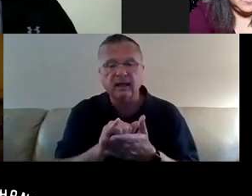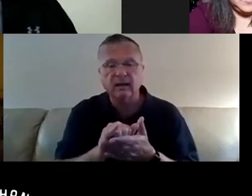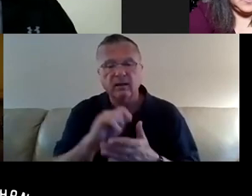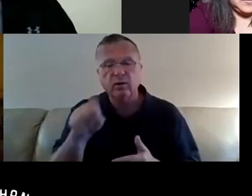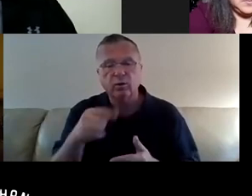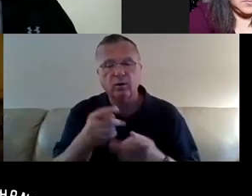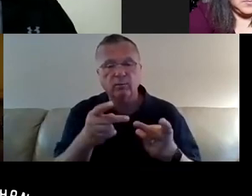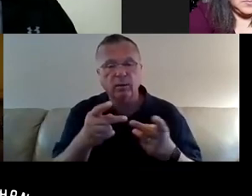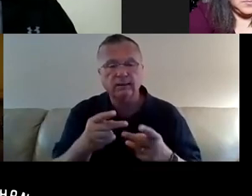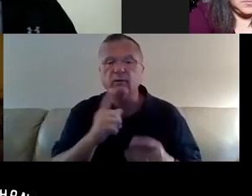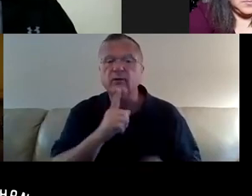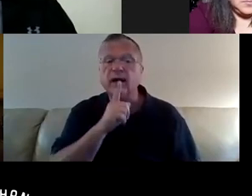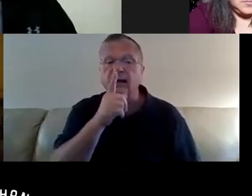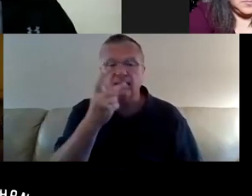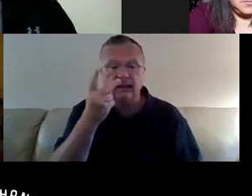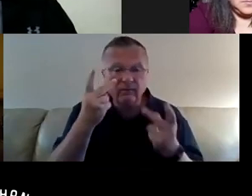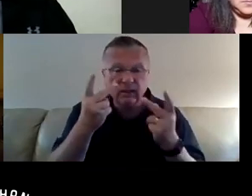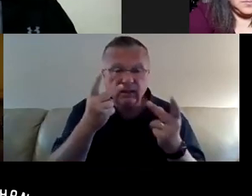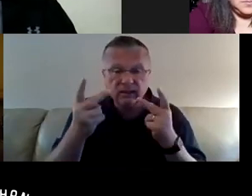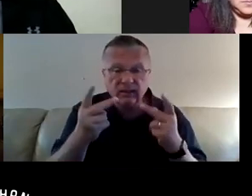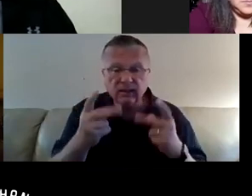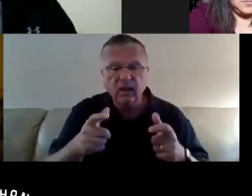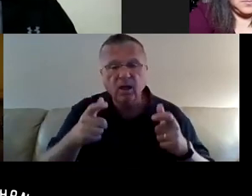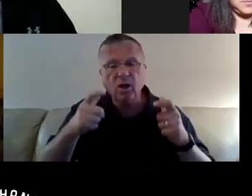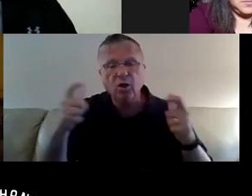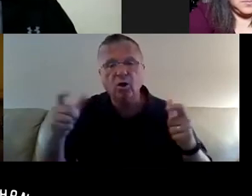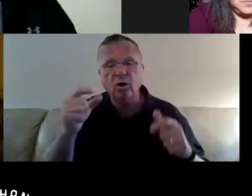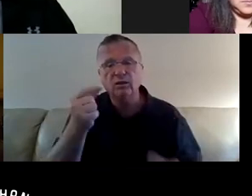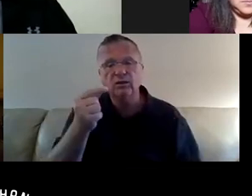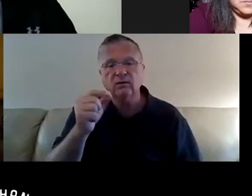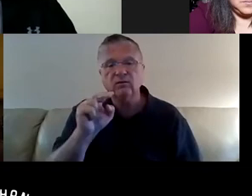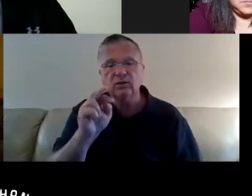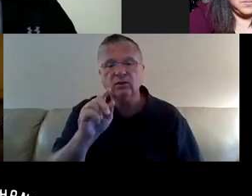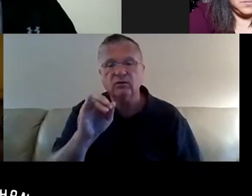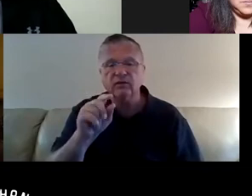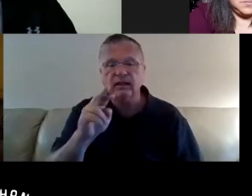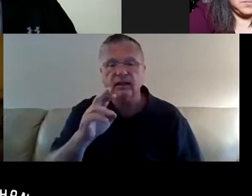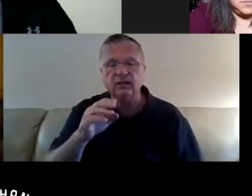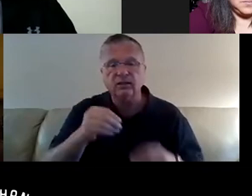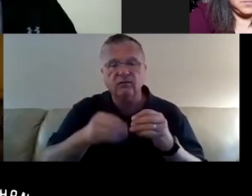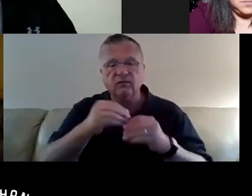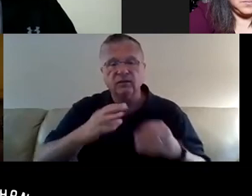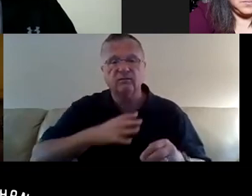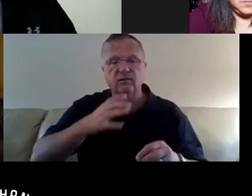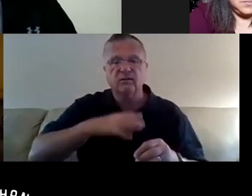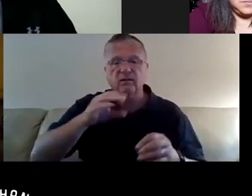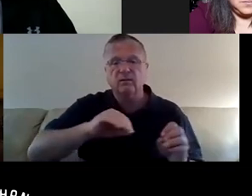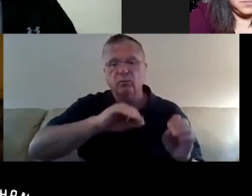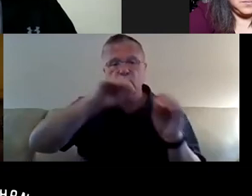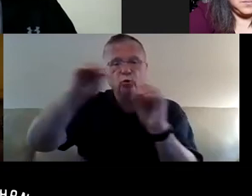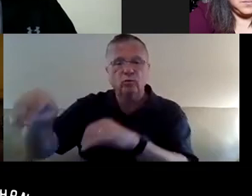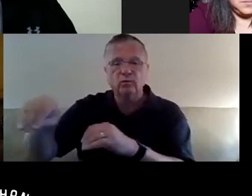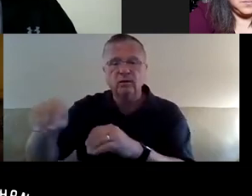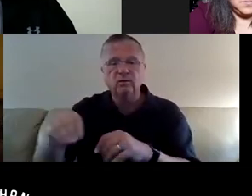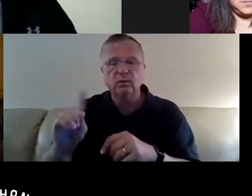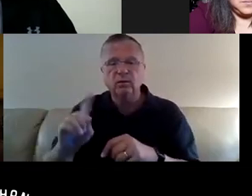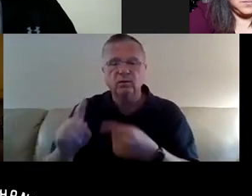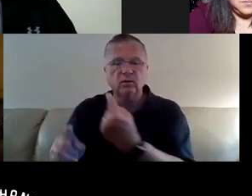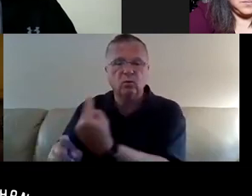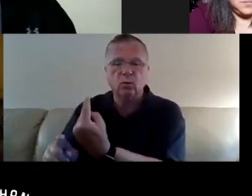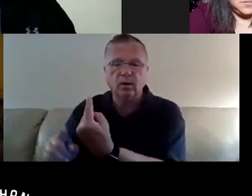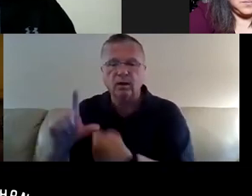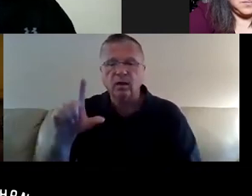we've actually seen large-scale gentrification in the city is actually Lawrenceville. There is no other place in the